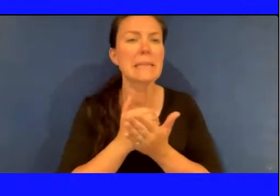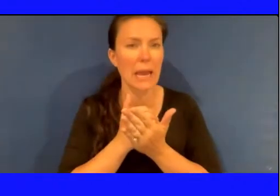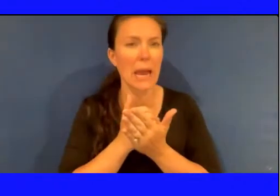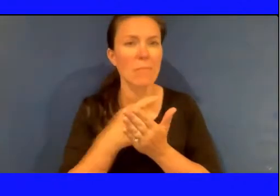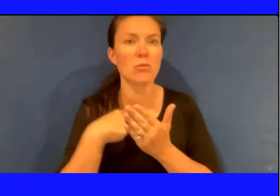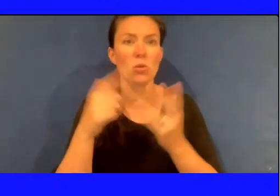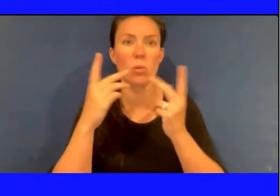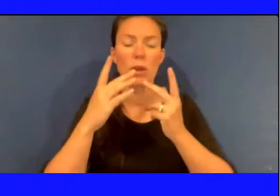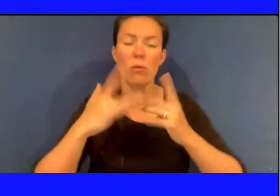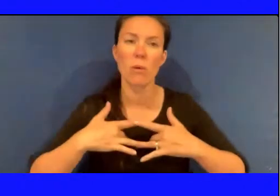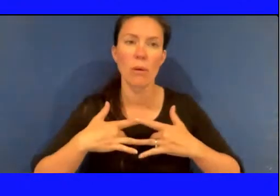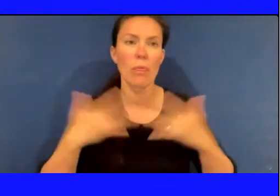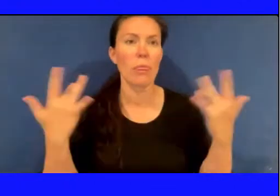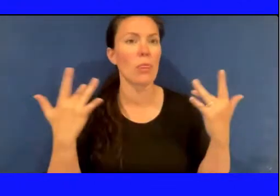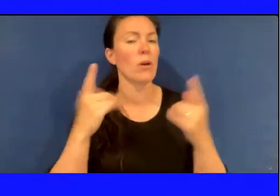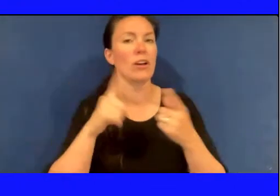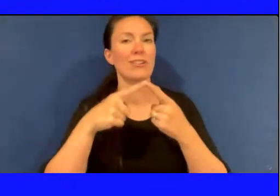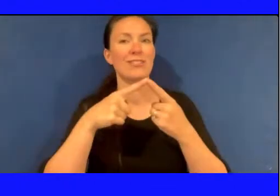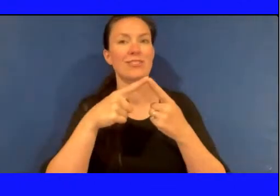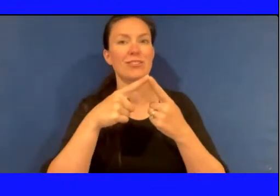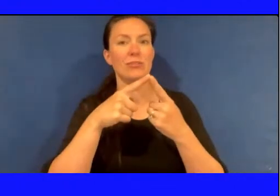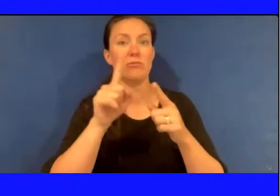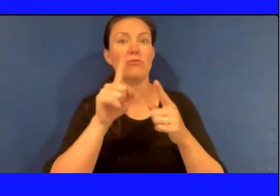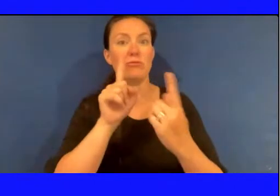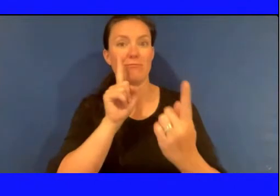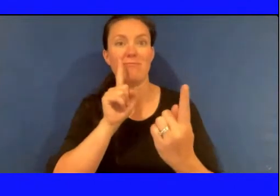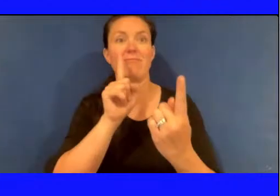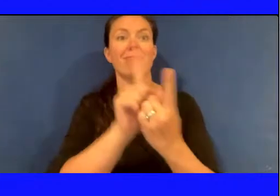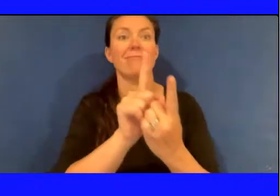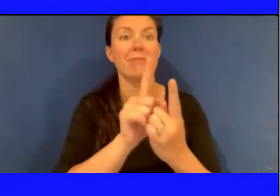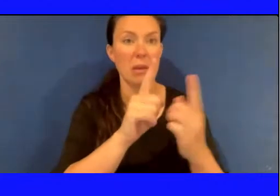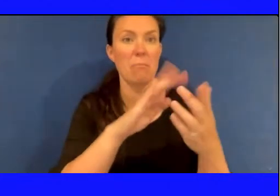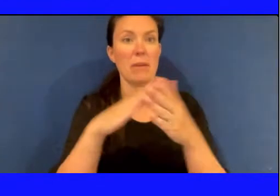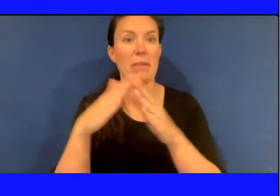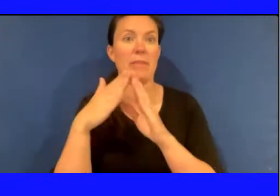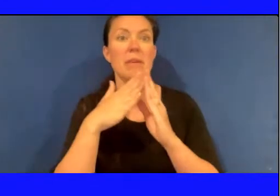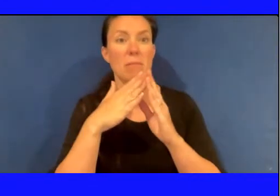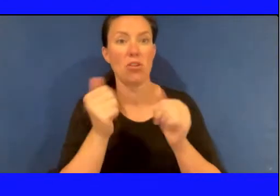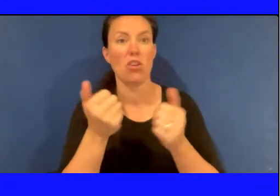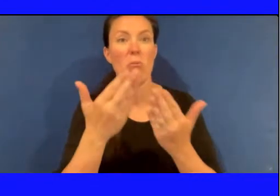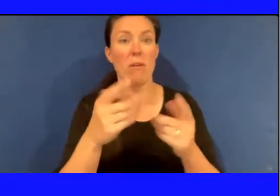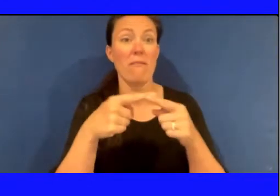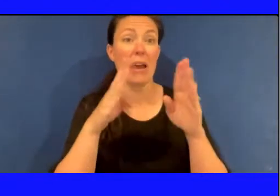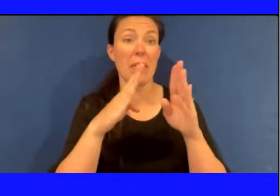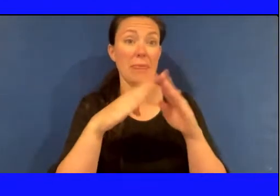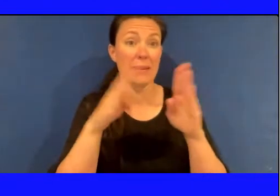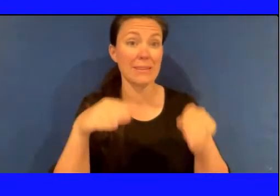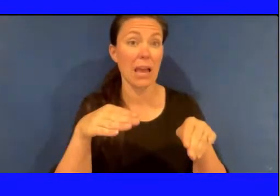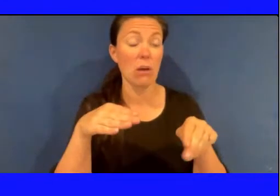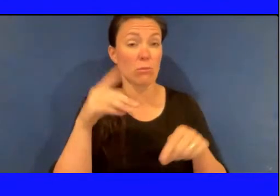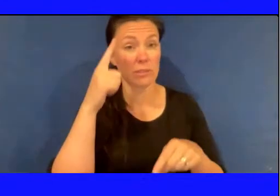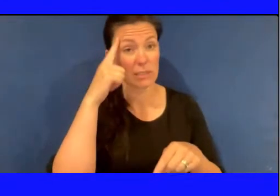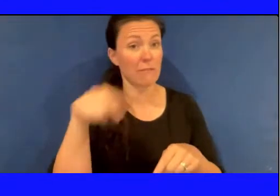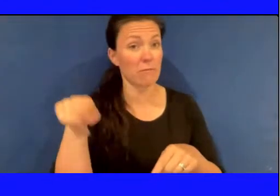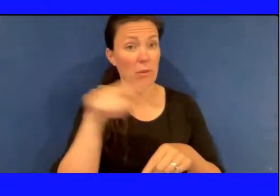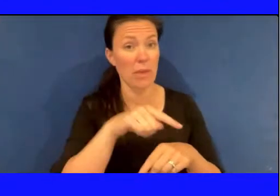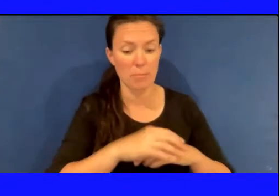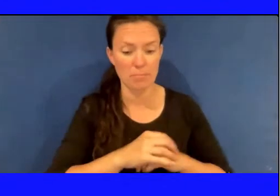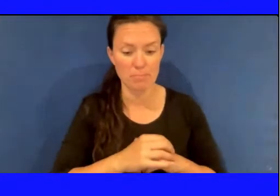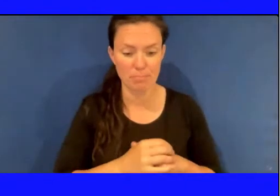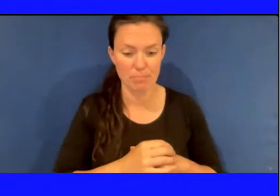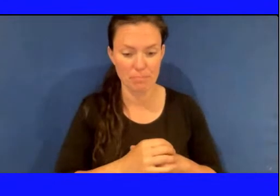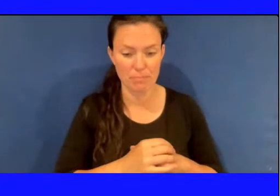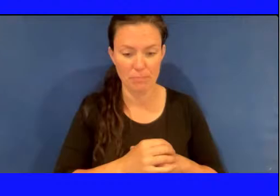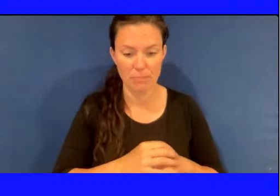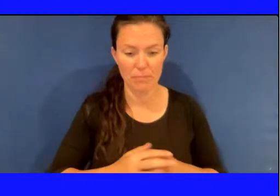meet the community, we think, where they needed to on income and rent levels.